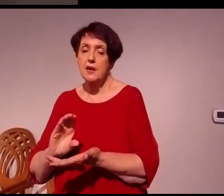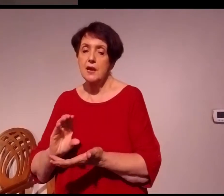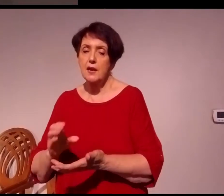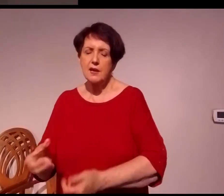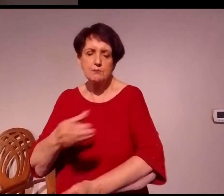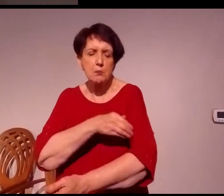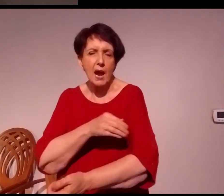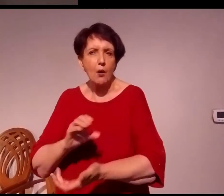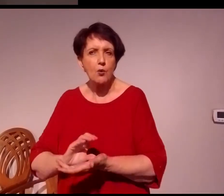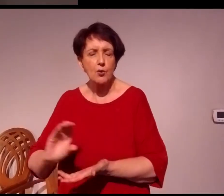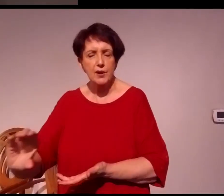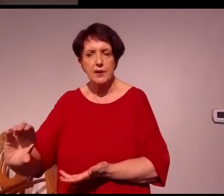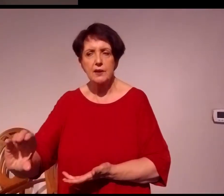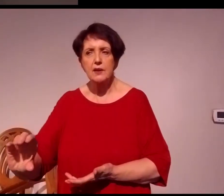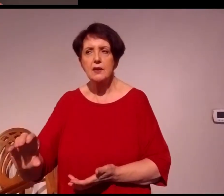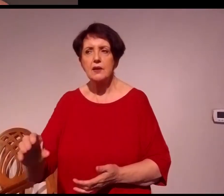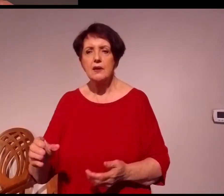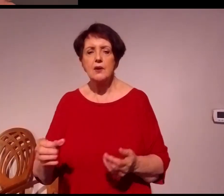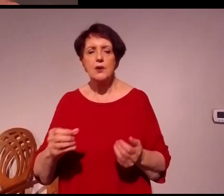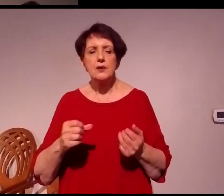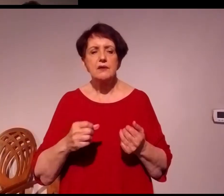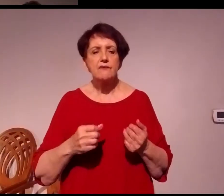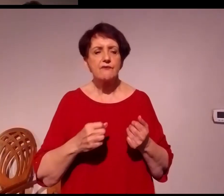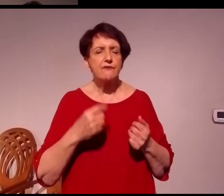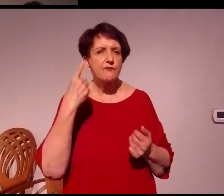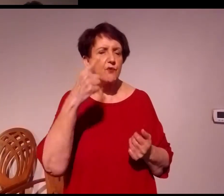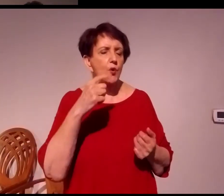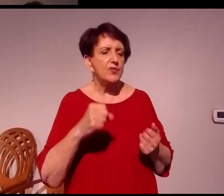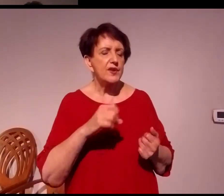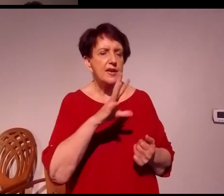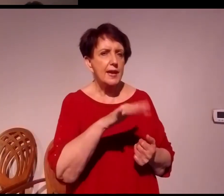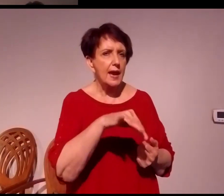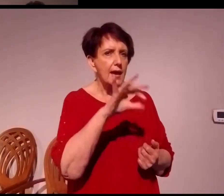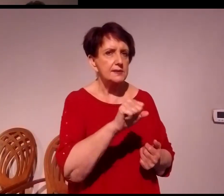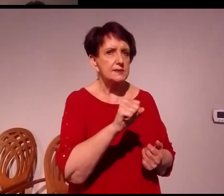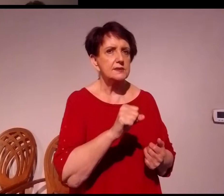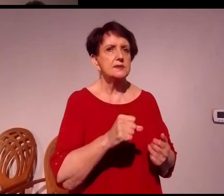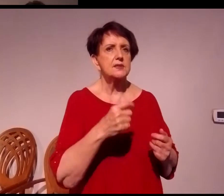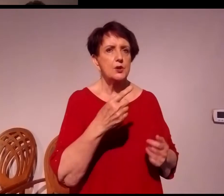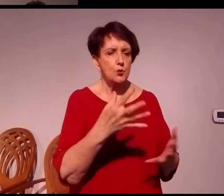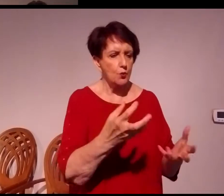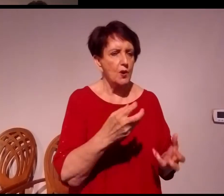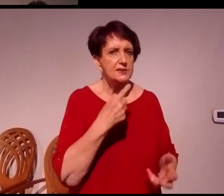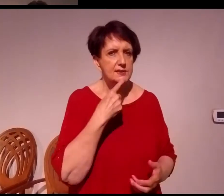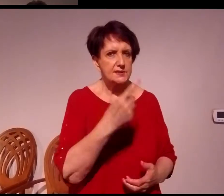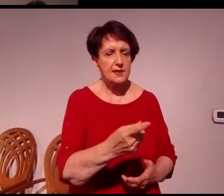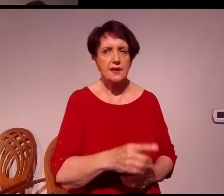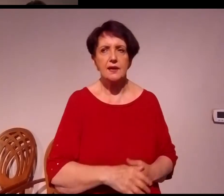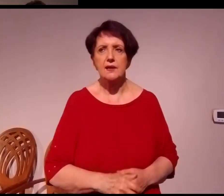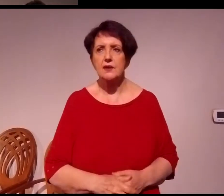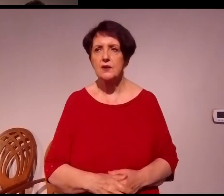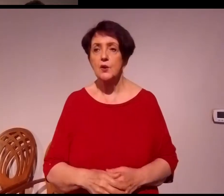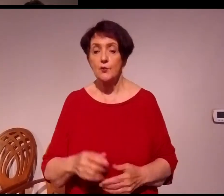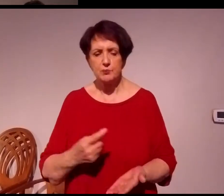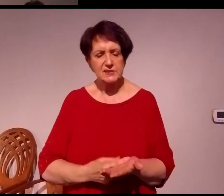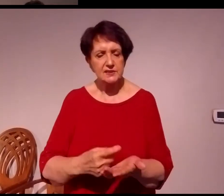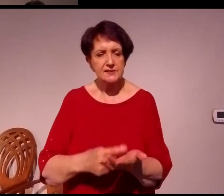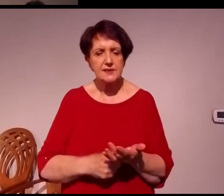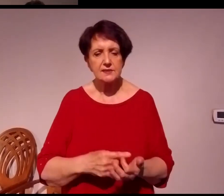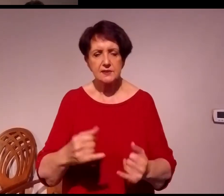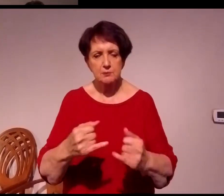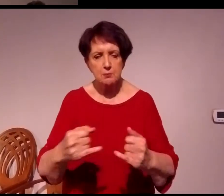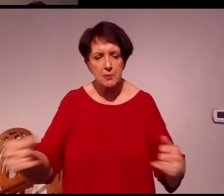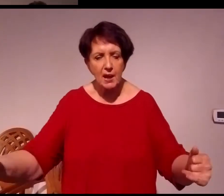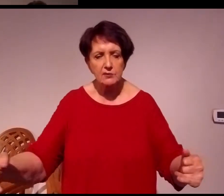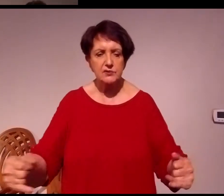to that yes that we want to make. And so we've been talking about our boundaries and our ability to say no to